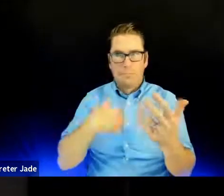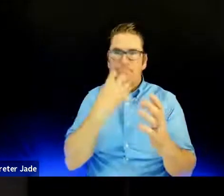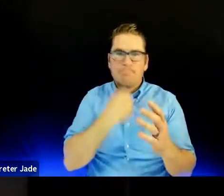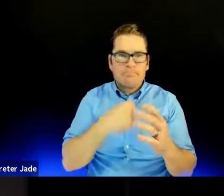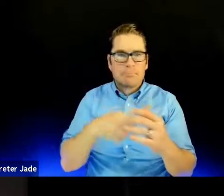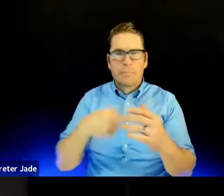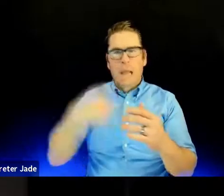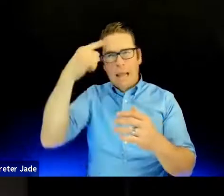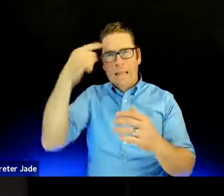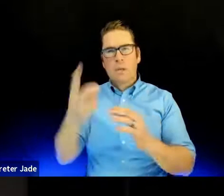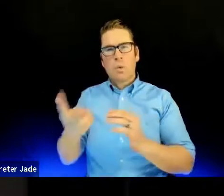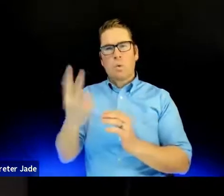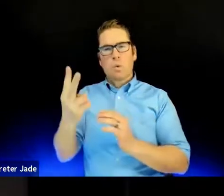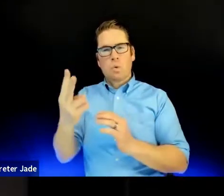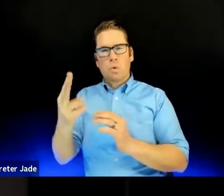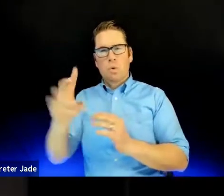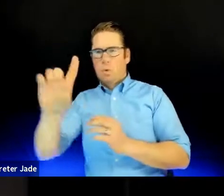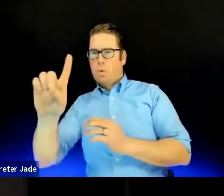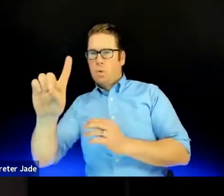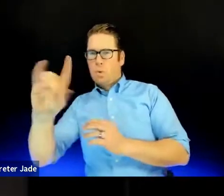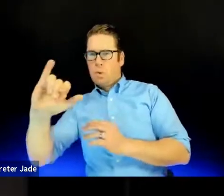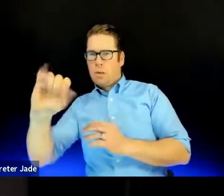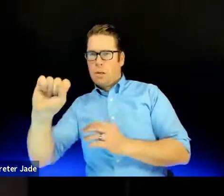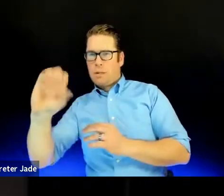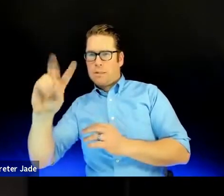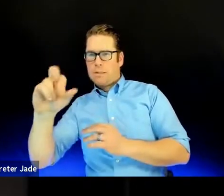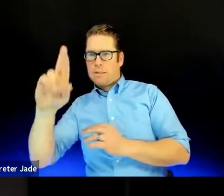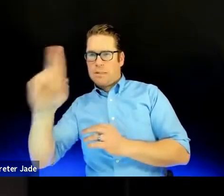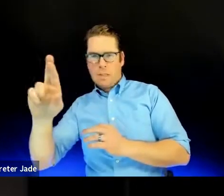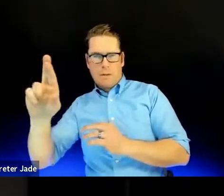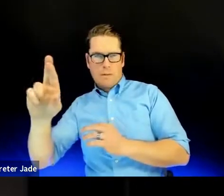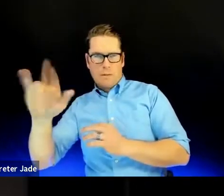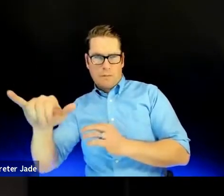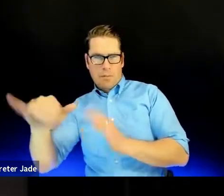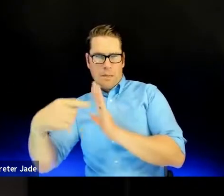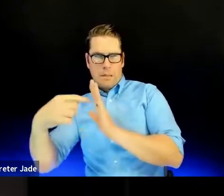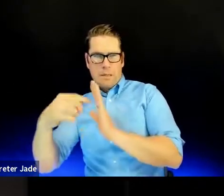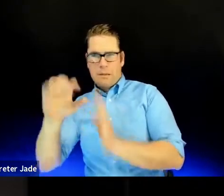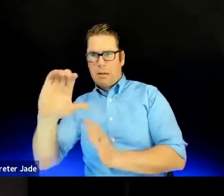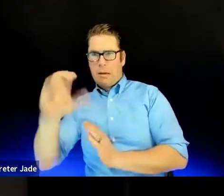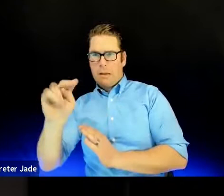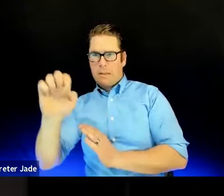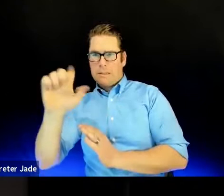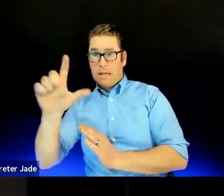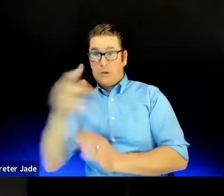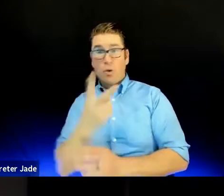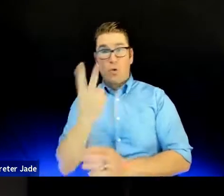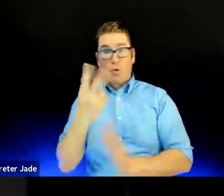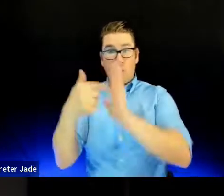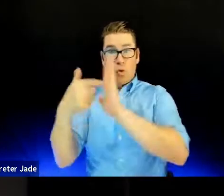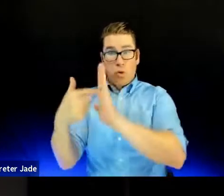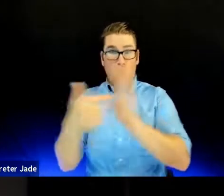either I'm featured in it or I took part in the homicide investigation in those. Oh, wow.